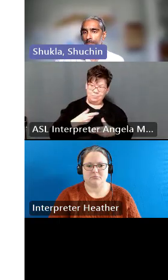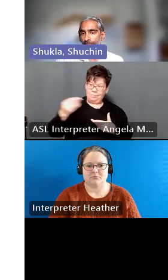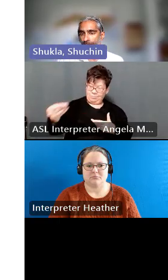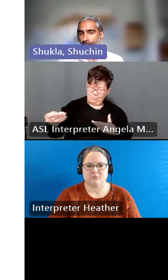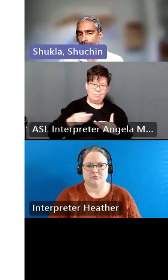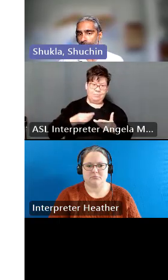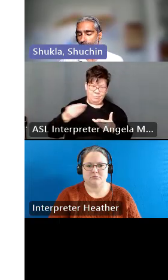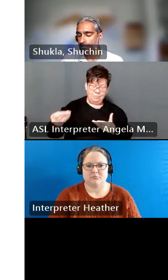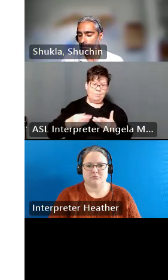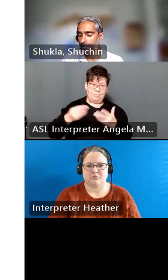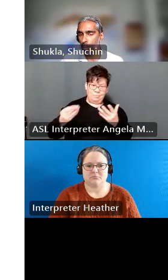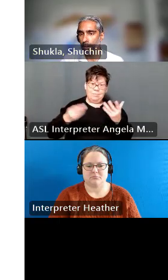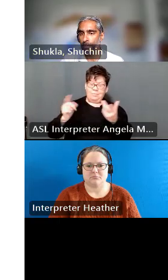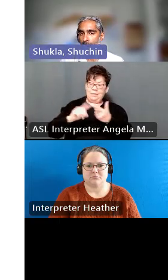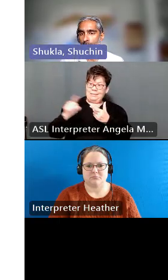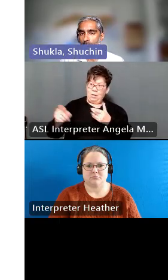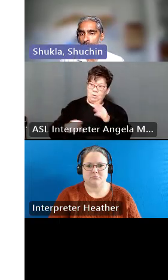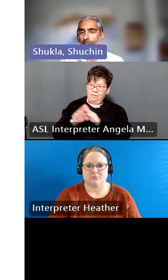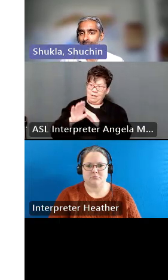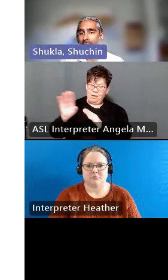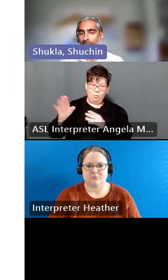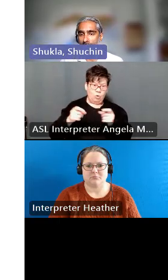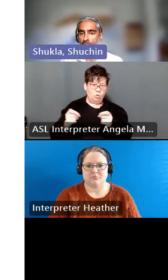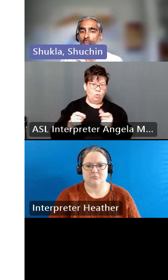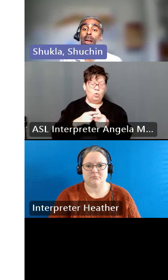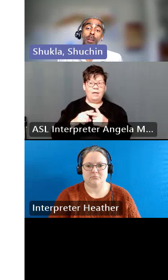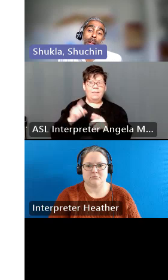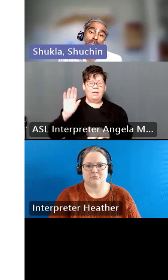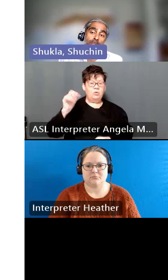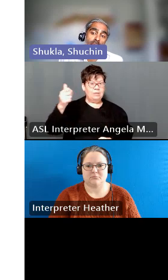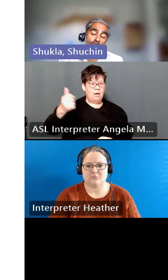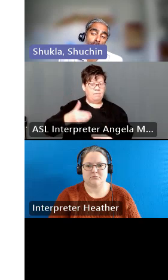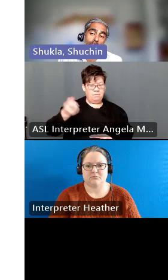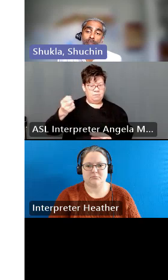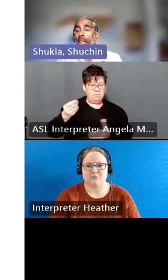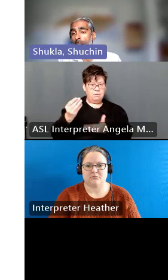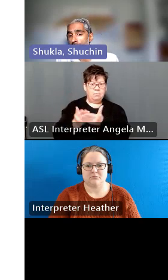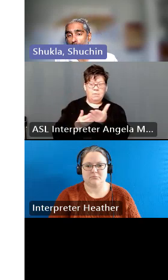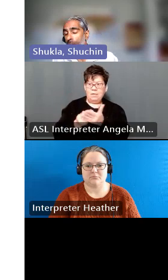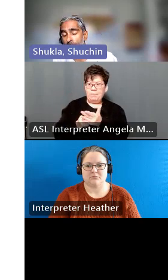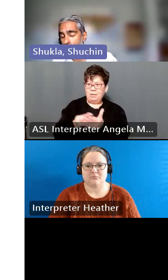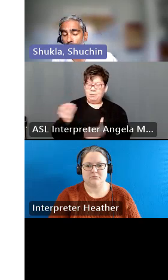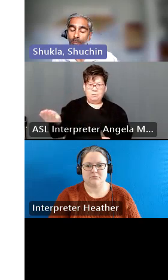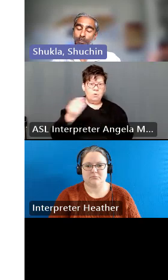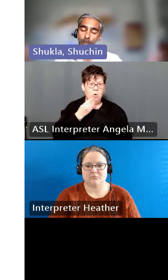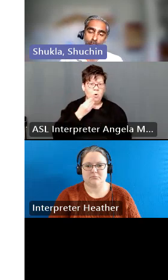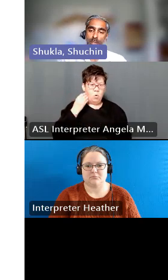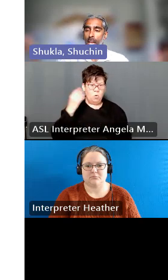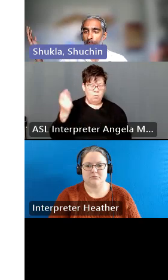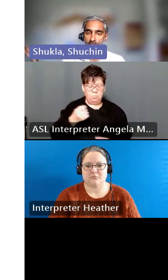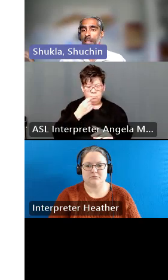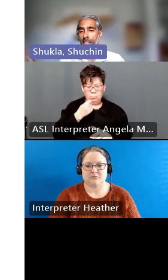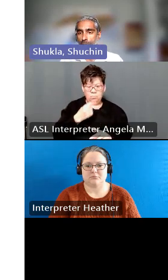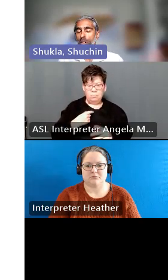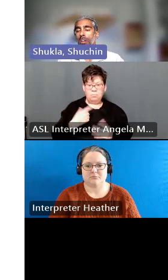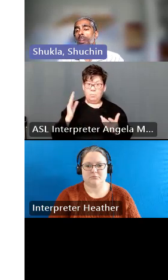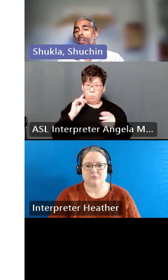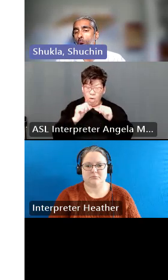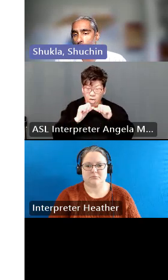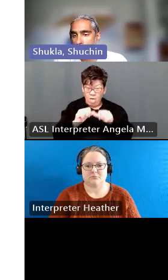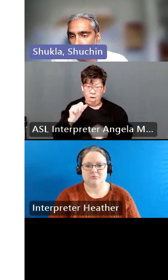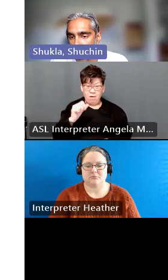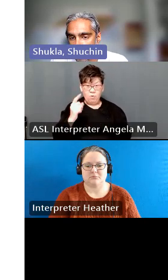getting take homes, right? So it's not an addiction. Am I going to be on this medicine forever? I hear this with a lot of, blood pressure, diabetes